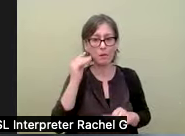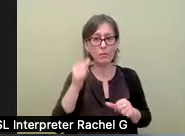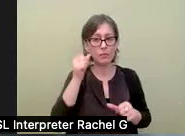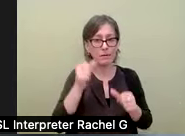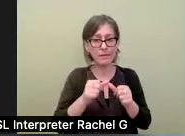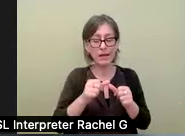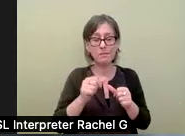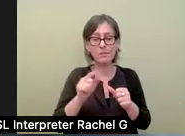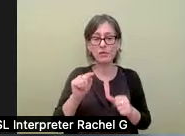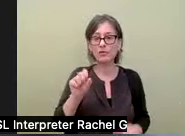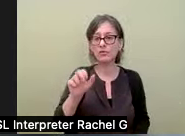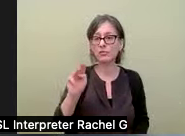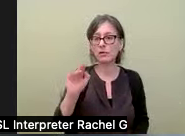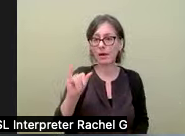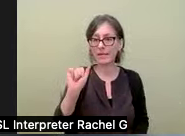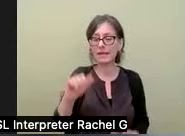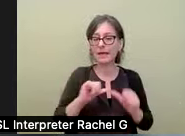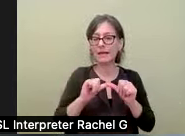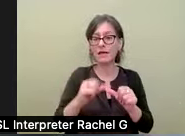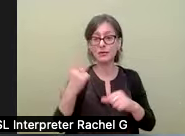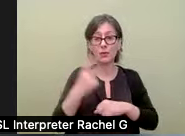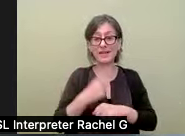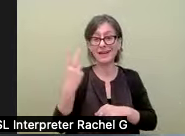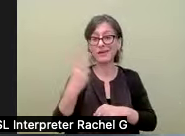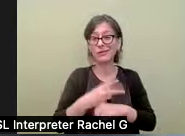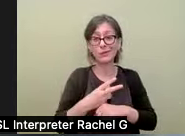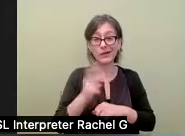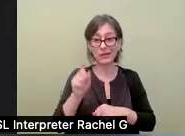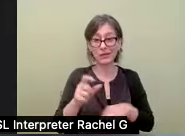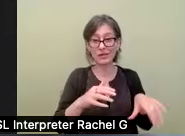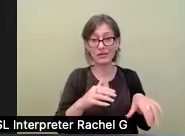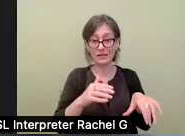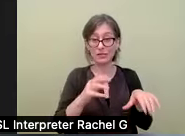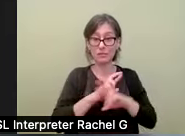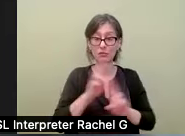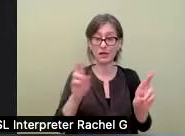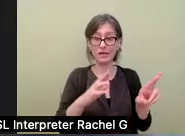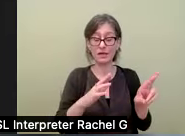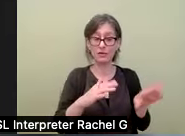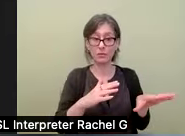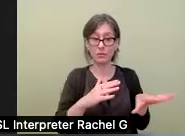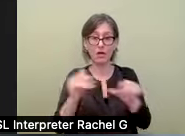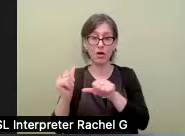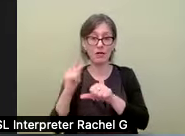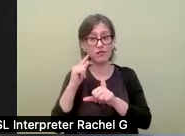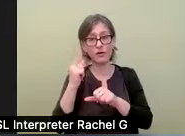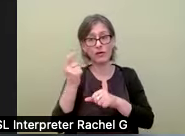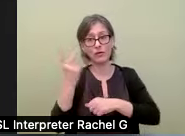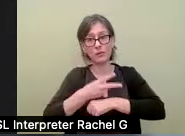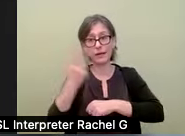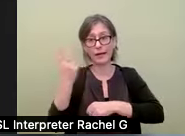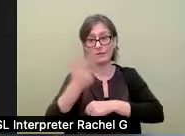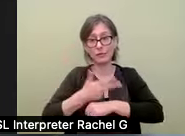can last for at least 1 to 2 days, so you may need to be prepared to be out of your house for at least a couple days, even for a